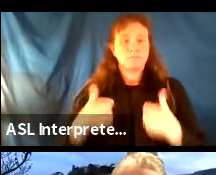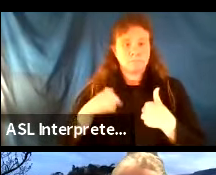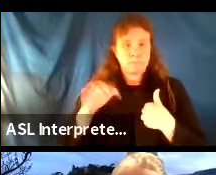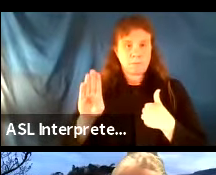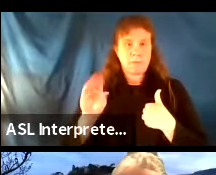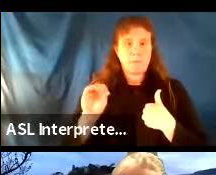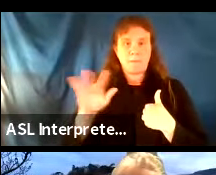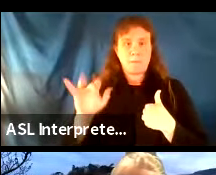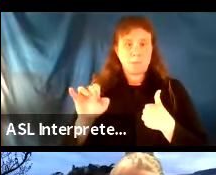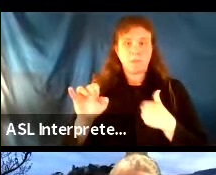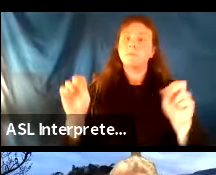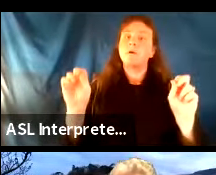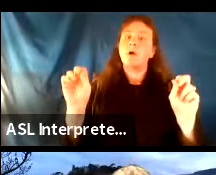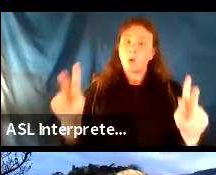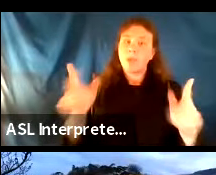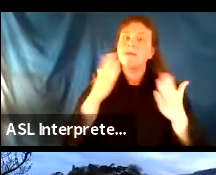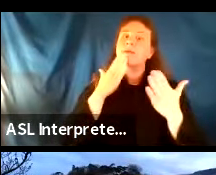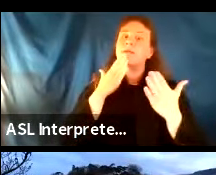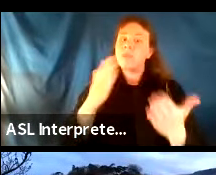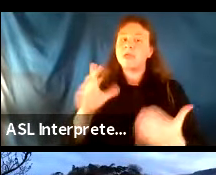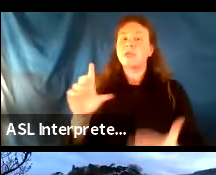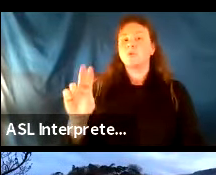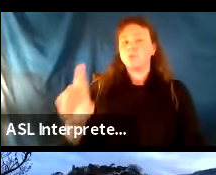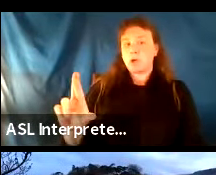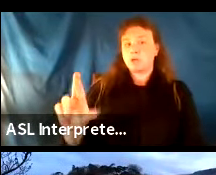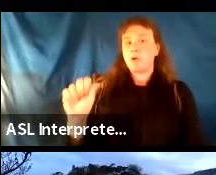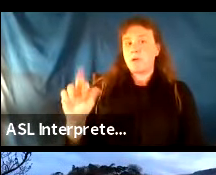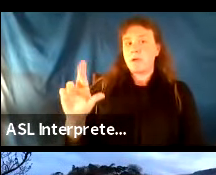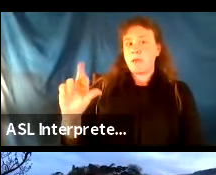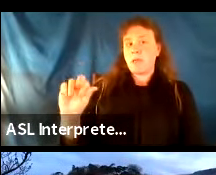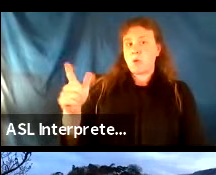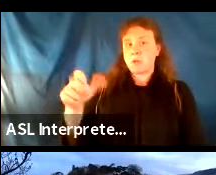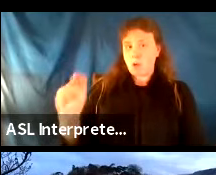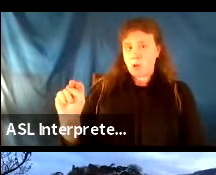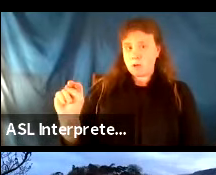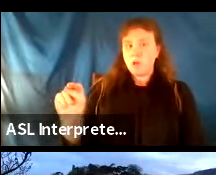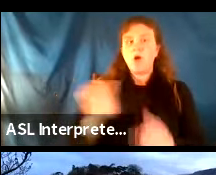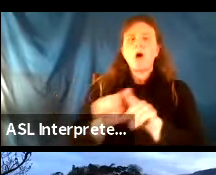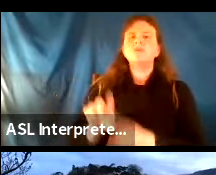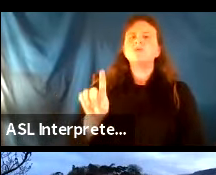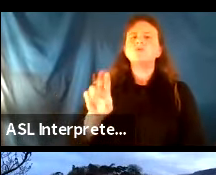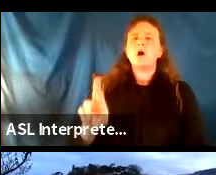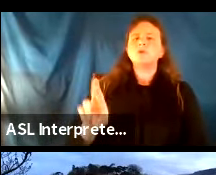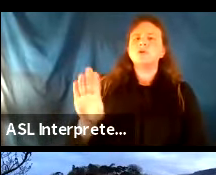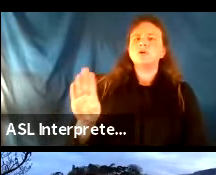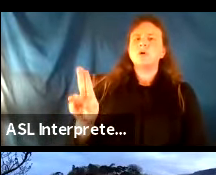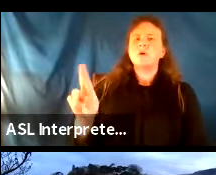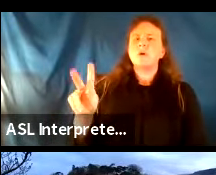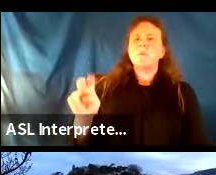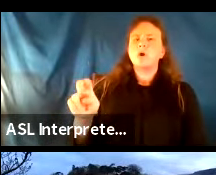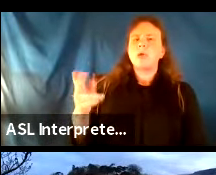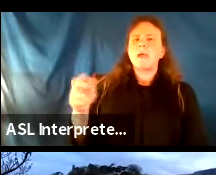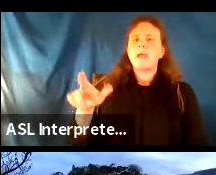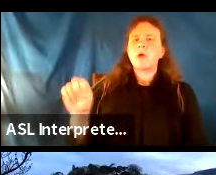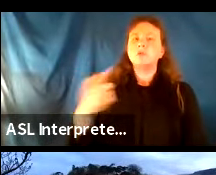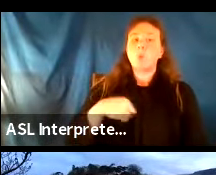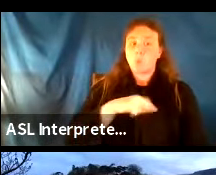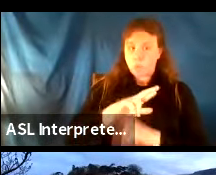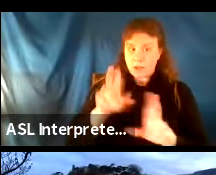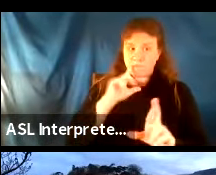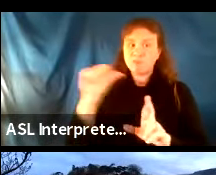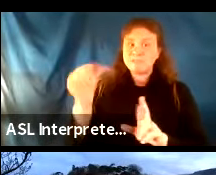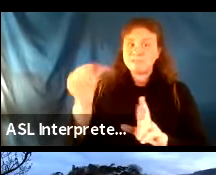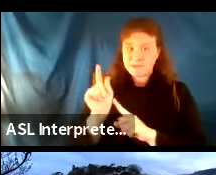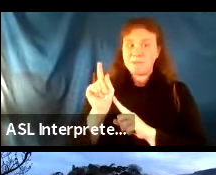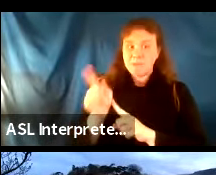Okay, thank you, Dr. Aragon and Dr. Burke-Harris. I think we're ready for our 10-minute break before our My